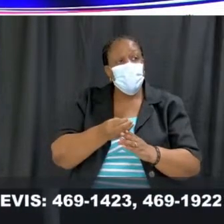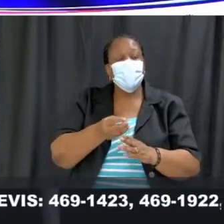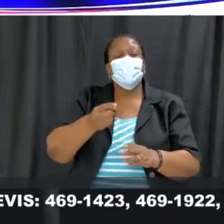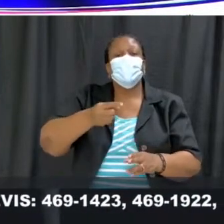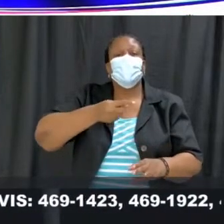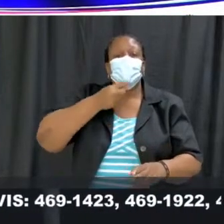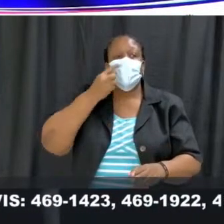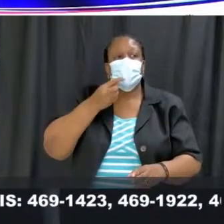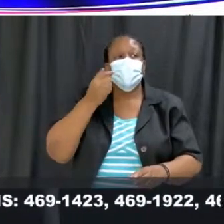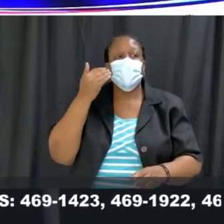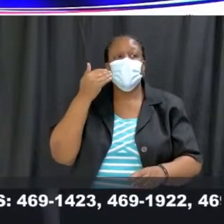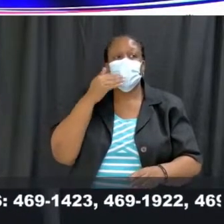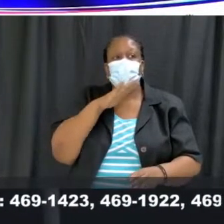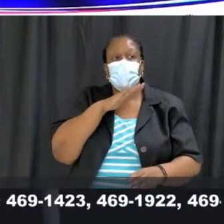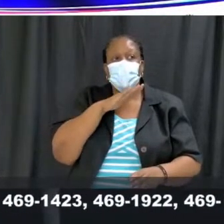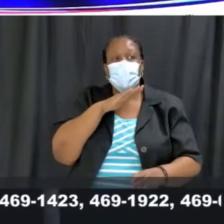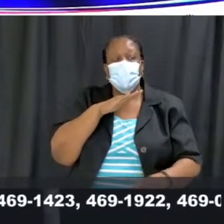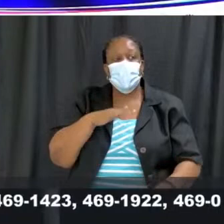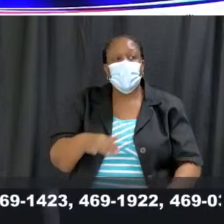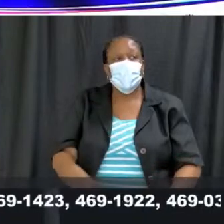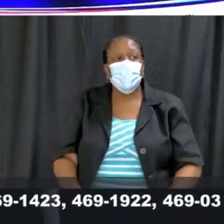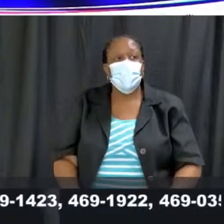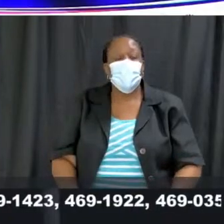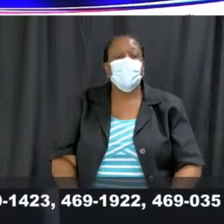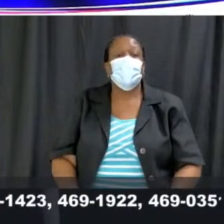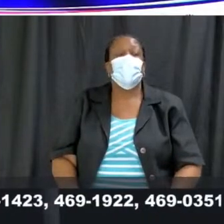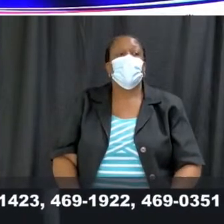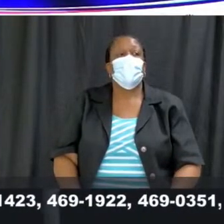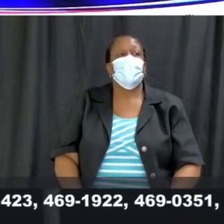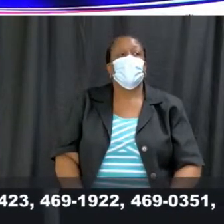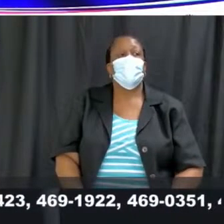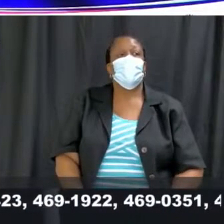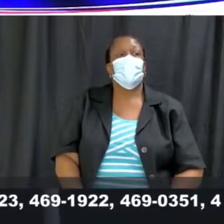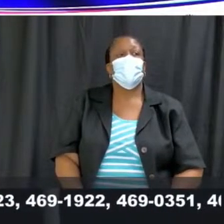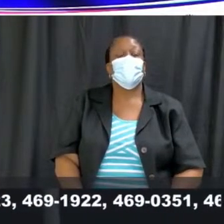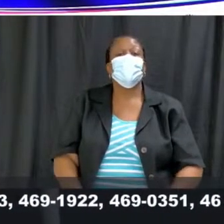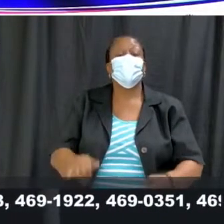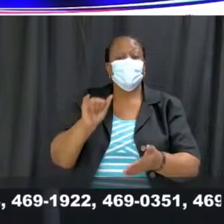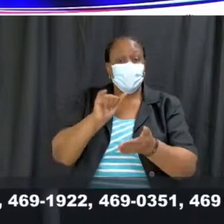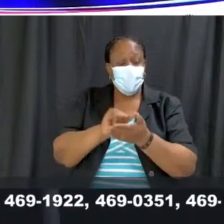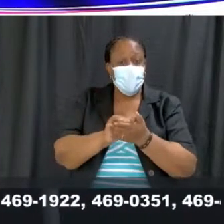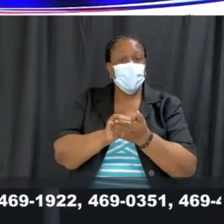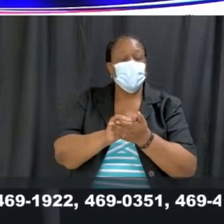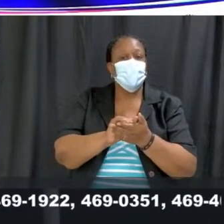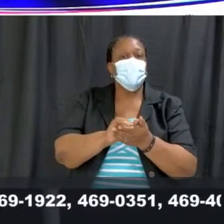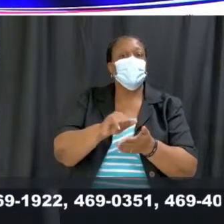officer any information which is false, commits an offense.